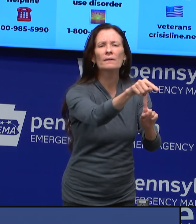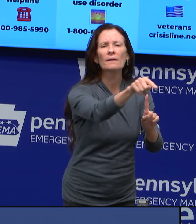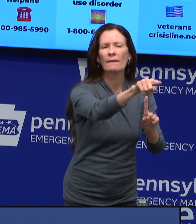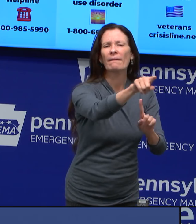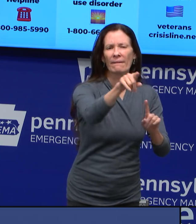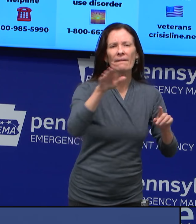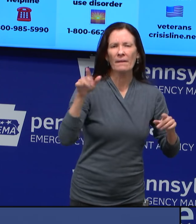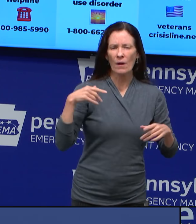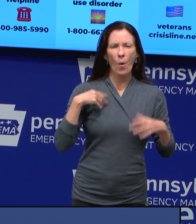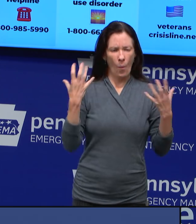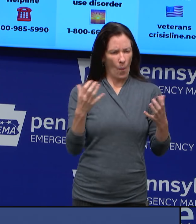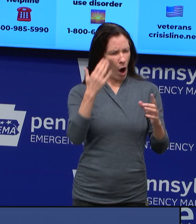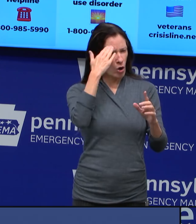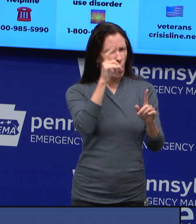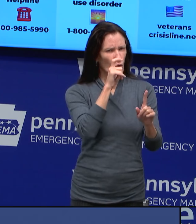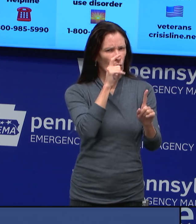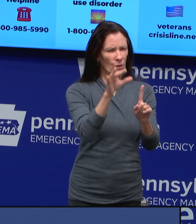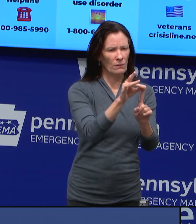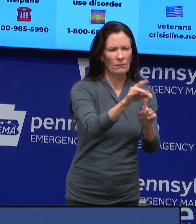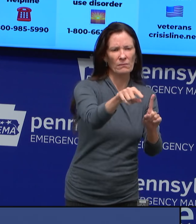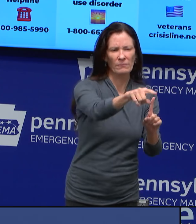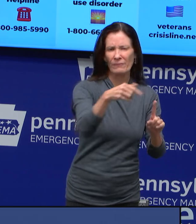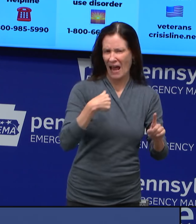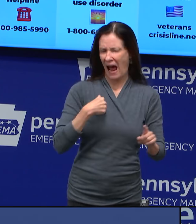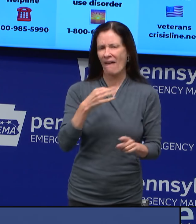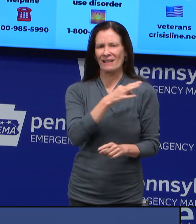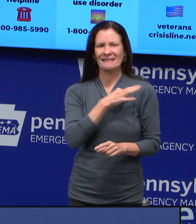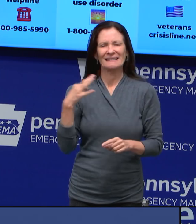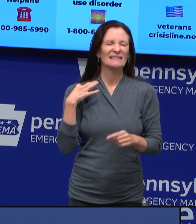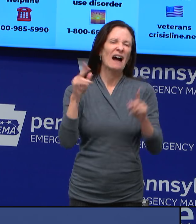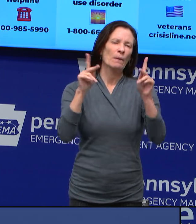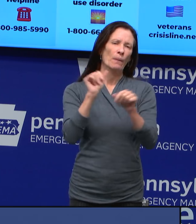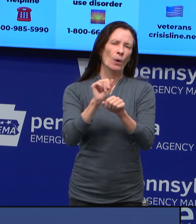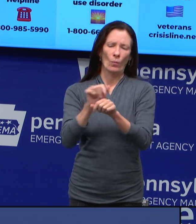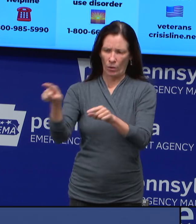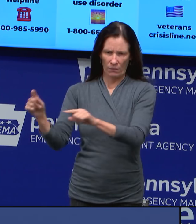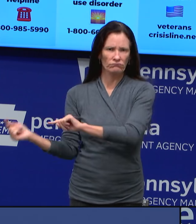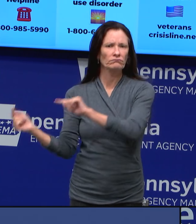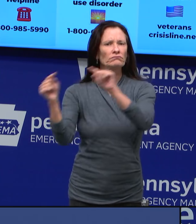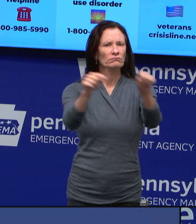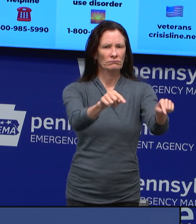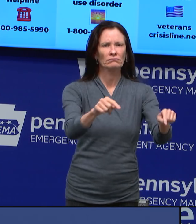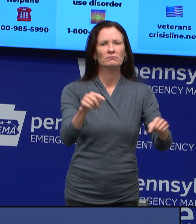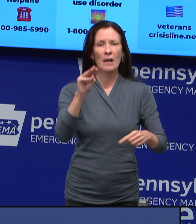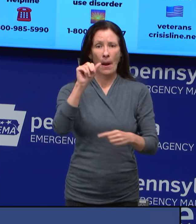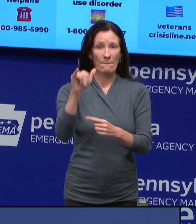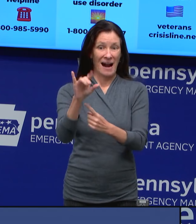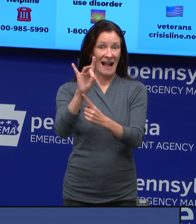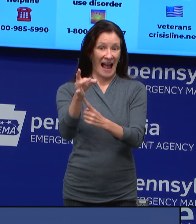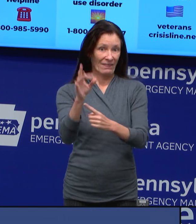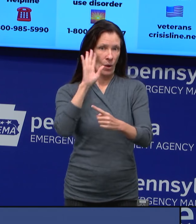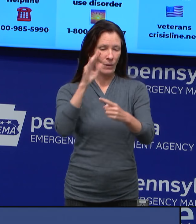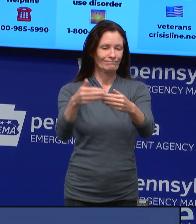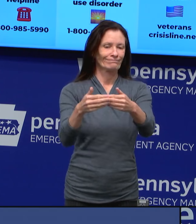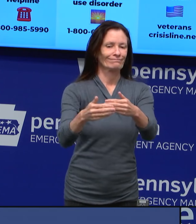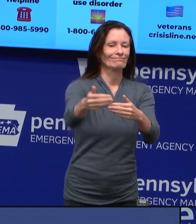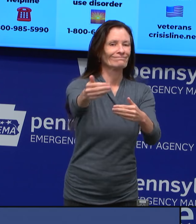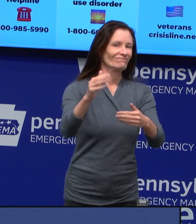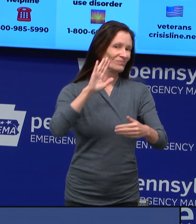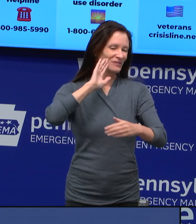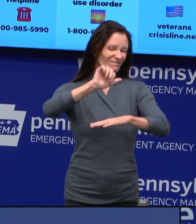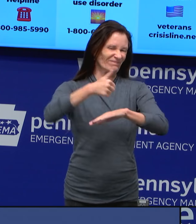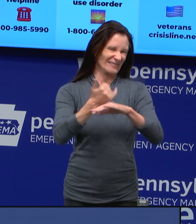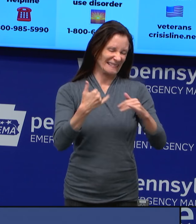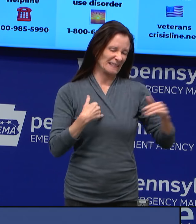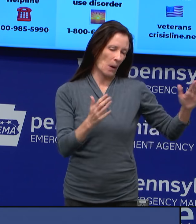as well, and then we're going to be ready to go forward by May 8th. From WNEP, we've heard from several counties